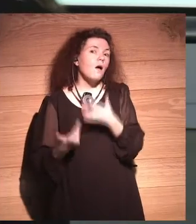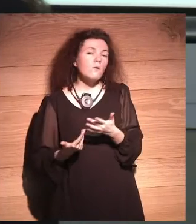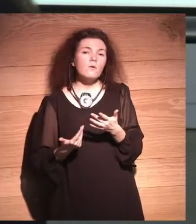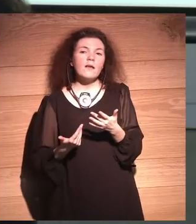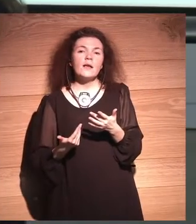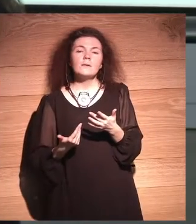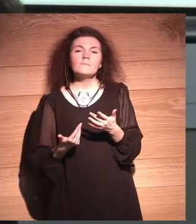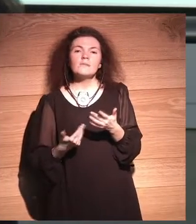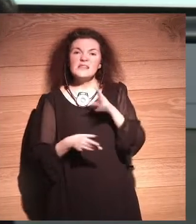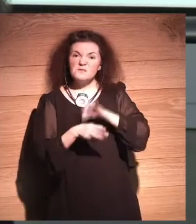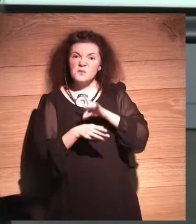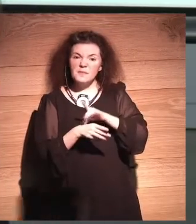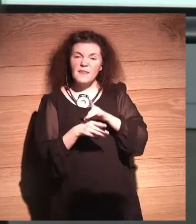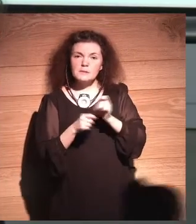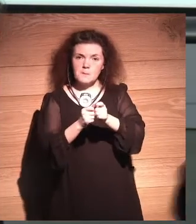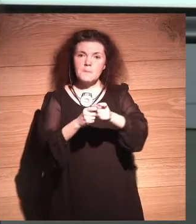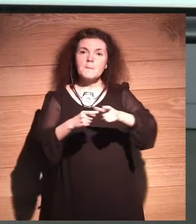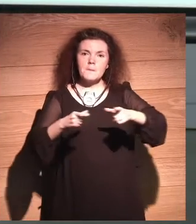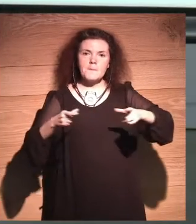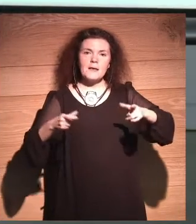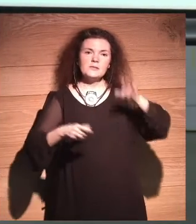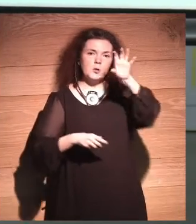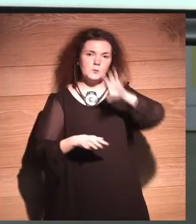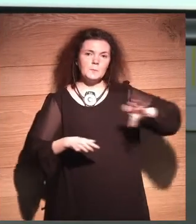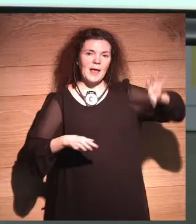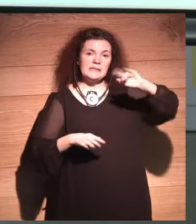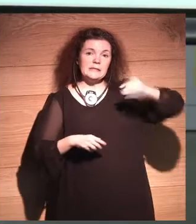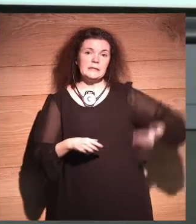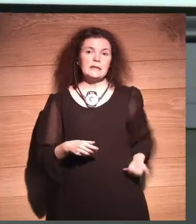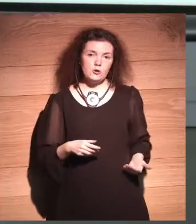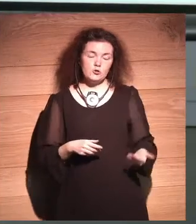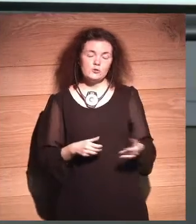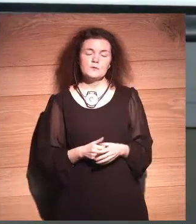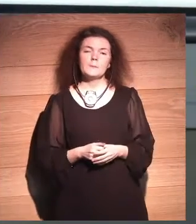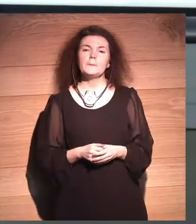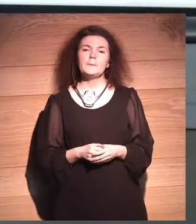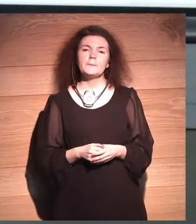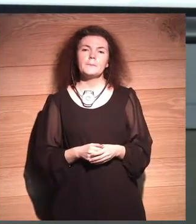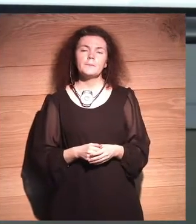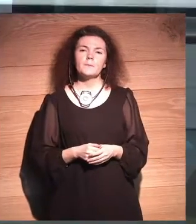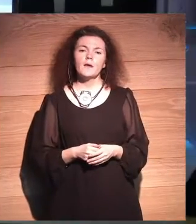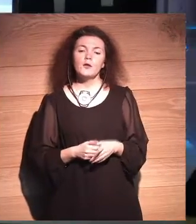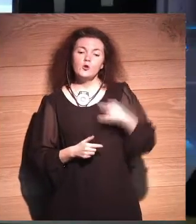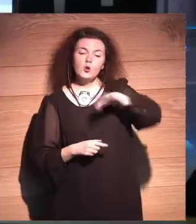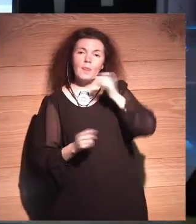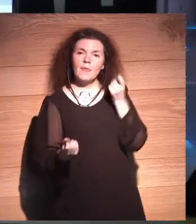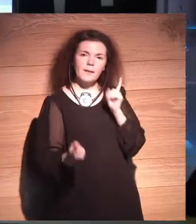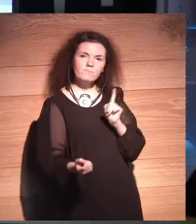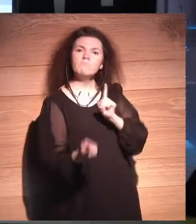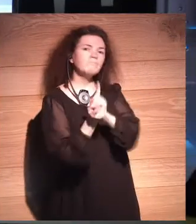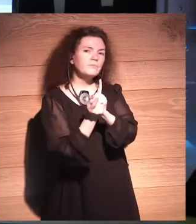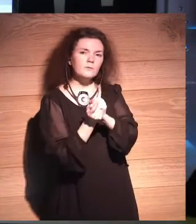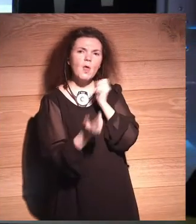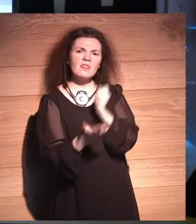Western societies. We have a tremendous number of challenges that we actually have to confront, and yet we're not very good